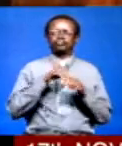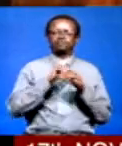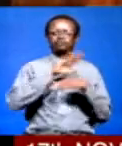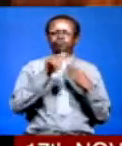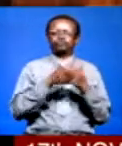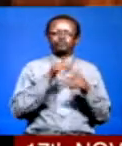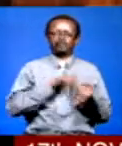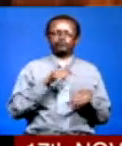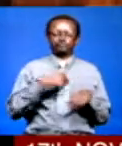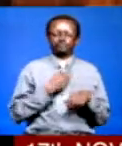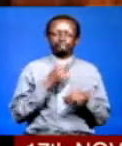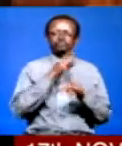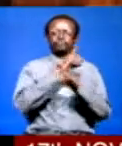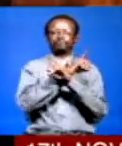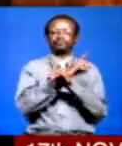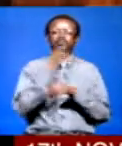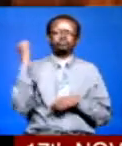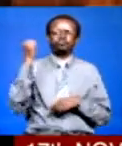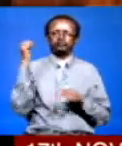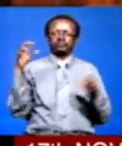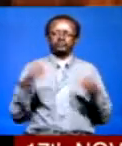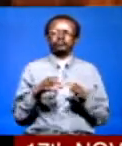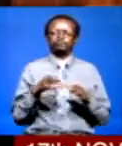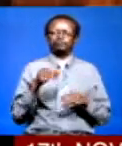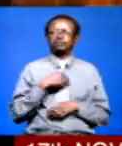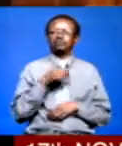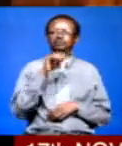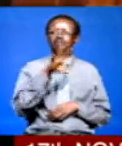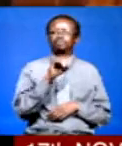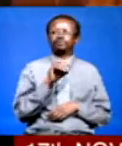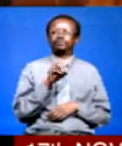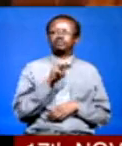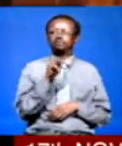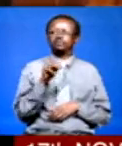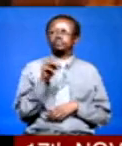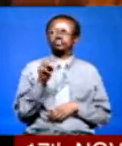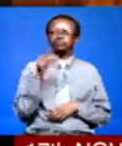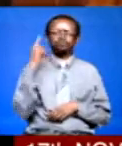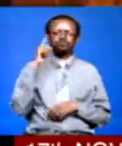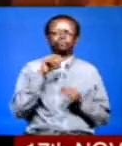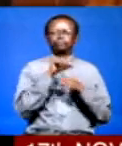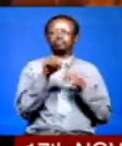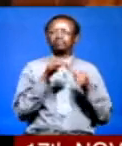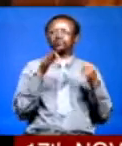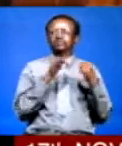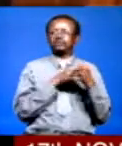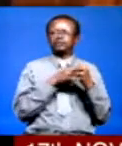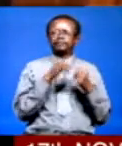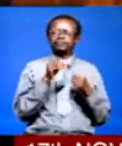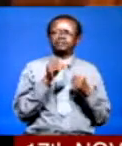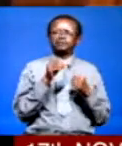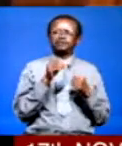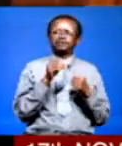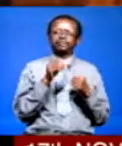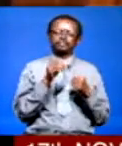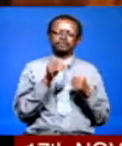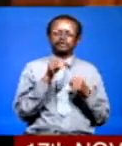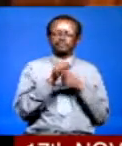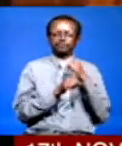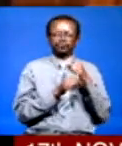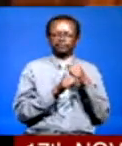Mumias Sugar Company, Speaker, sir, was a total of 50 million shillings for about 8 years. But Mr. Speaker, sir, against that, the